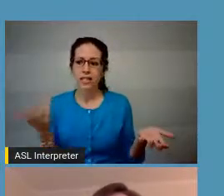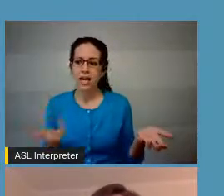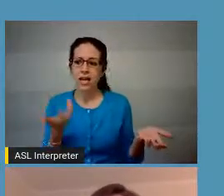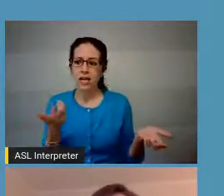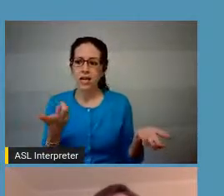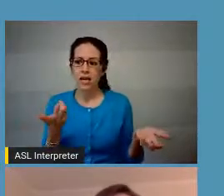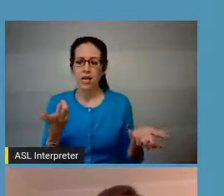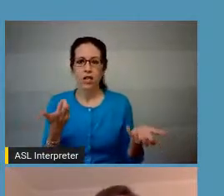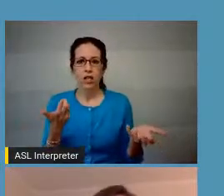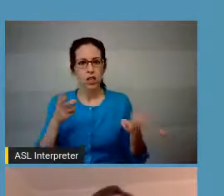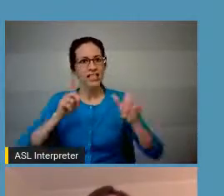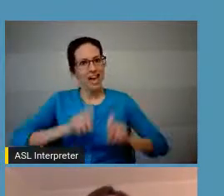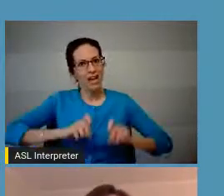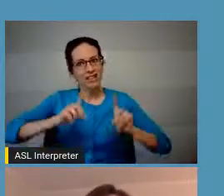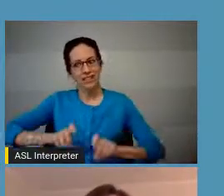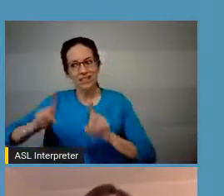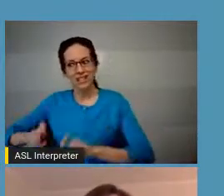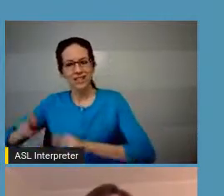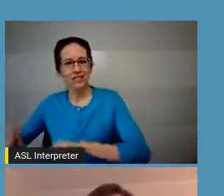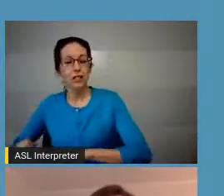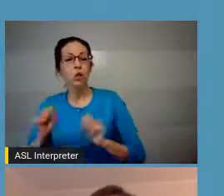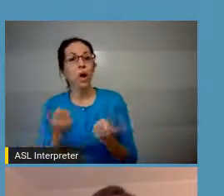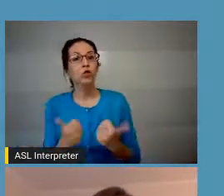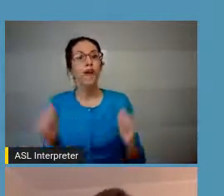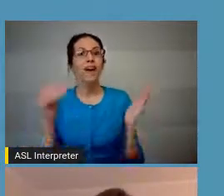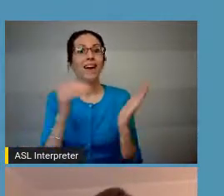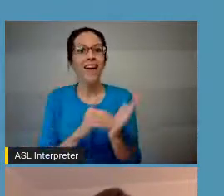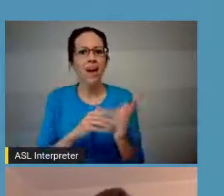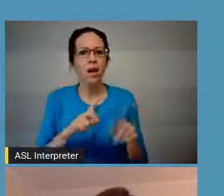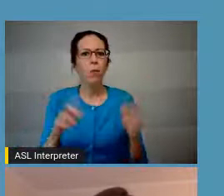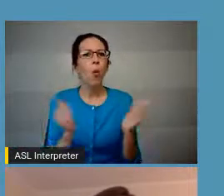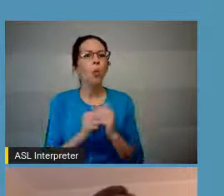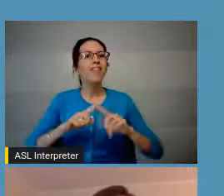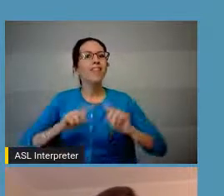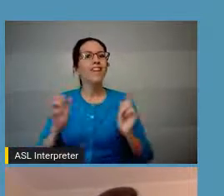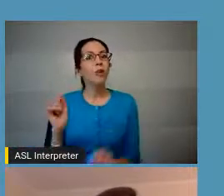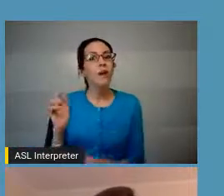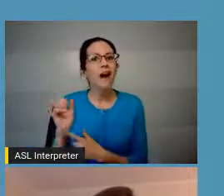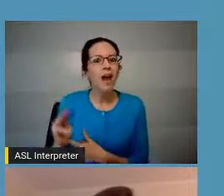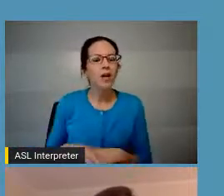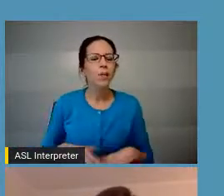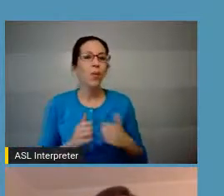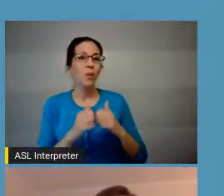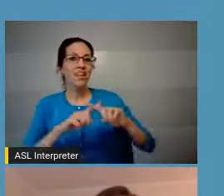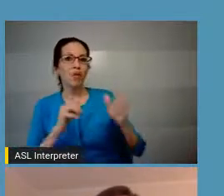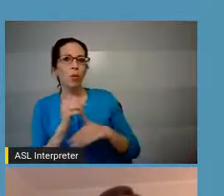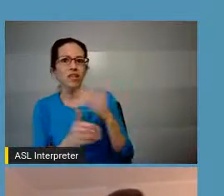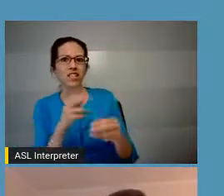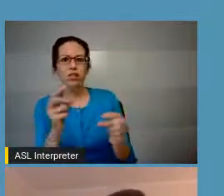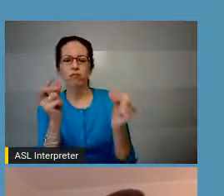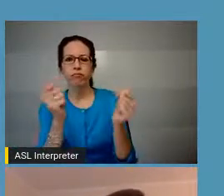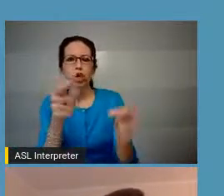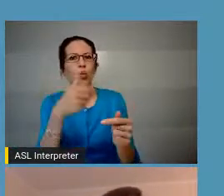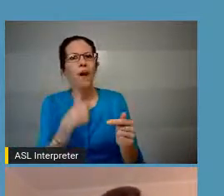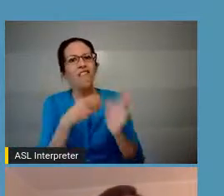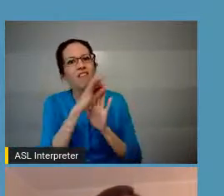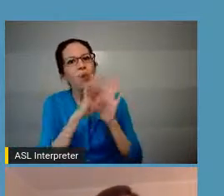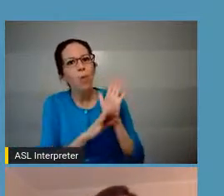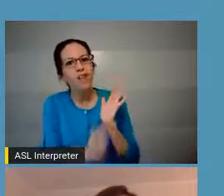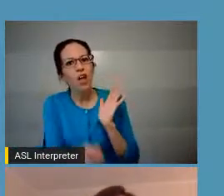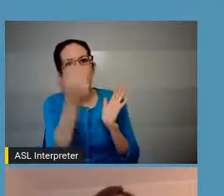timed trials to then try again, but with different items and different procedures. And all of a sudden you've got a formula that you try and you